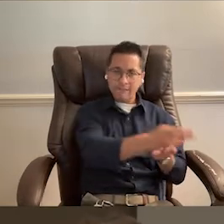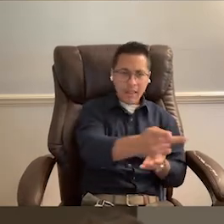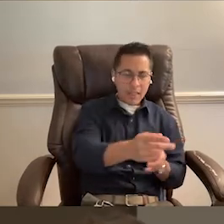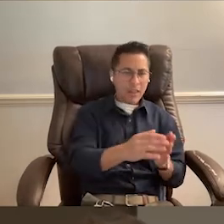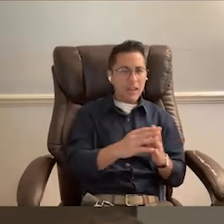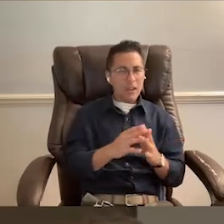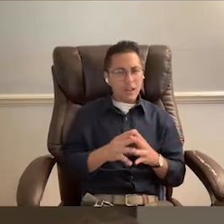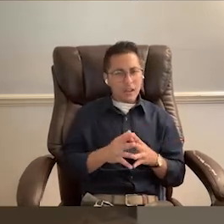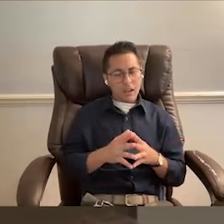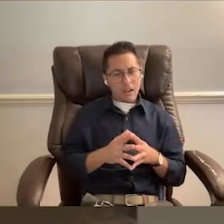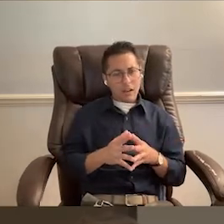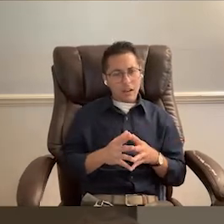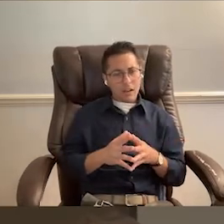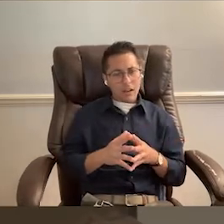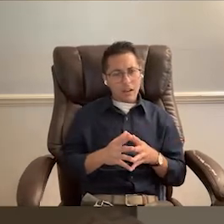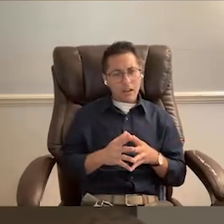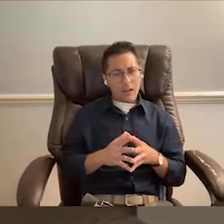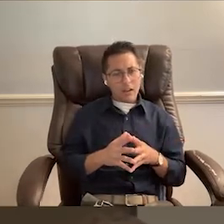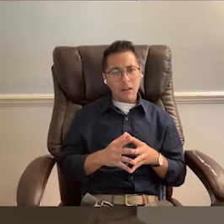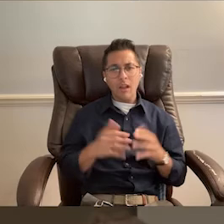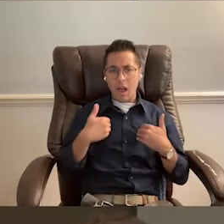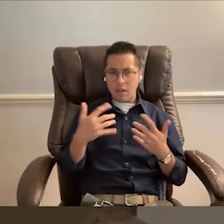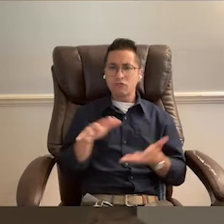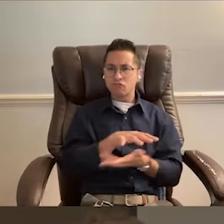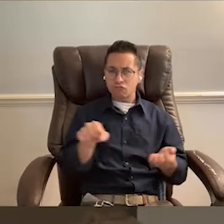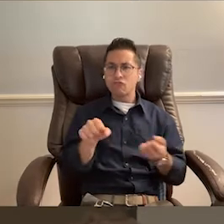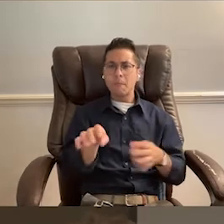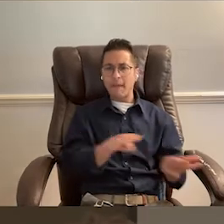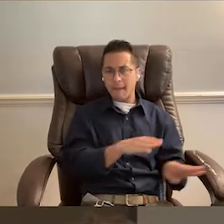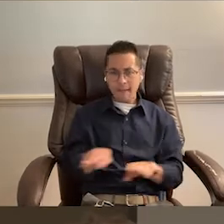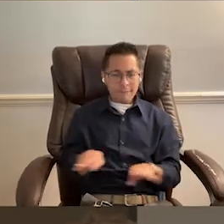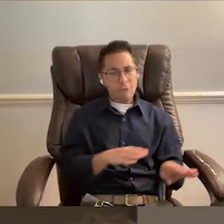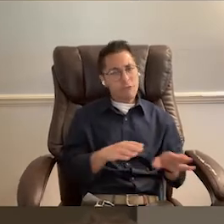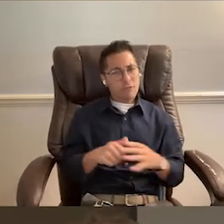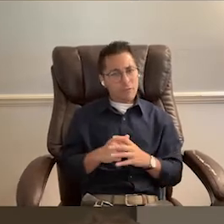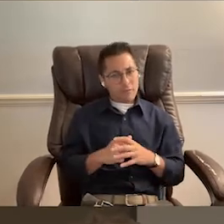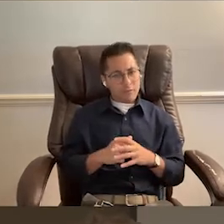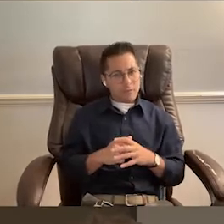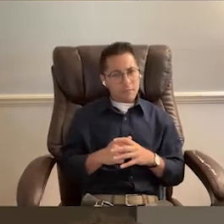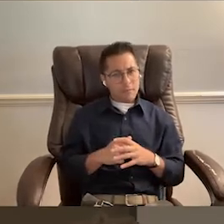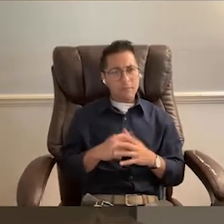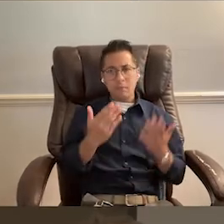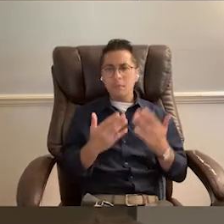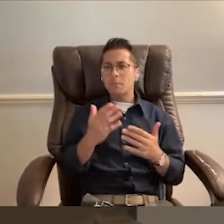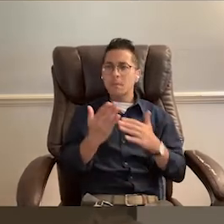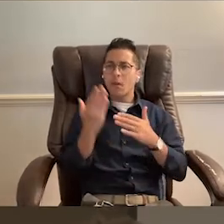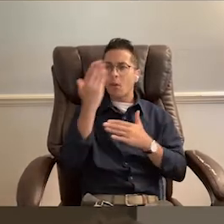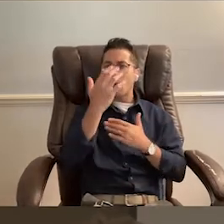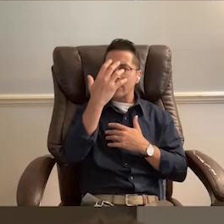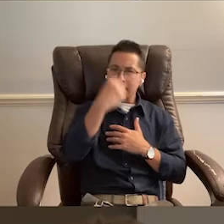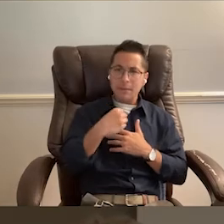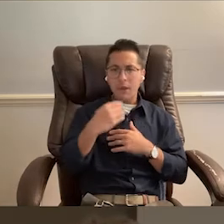activities, extreme sensitivity to rejection or failure, recurring thoughts of death, suicide, or self-destruction, destructive